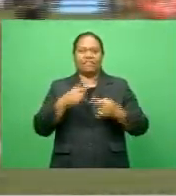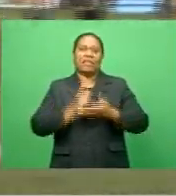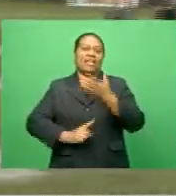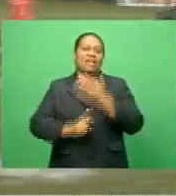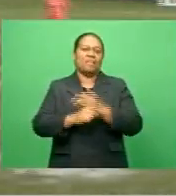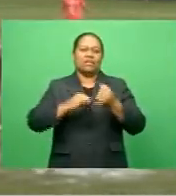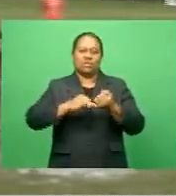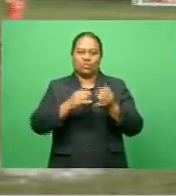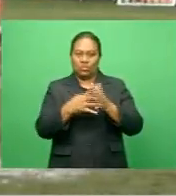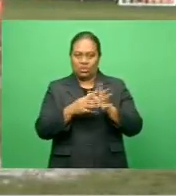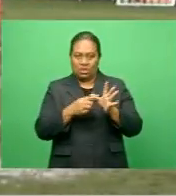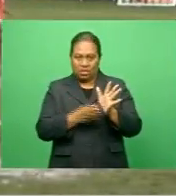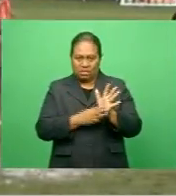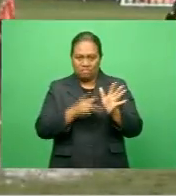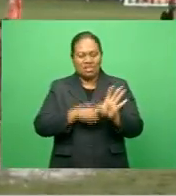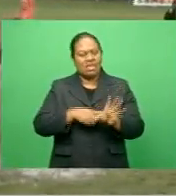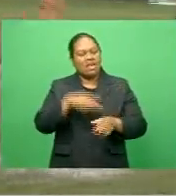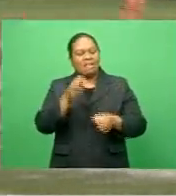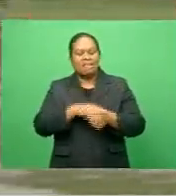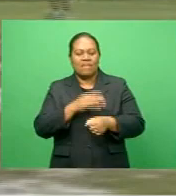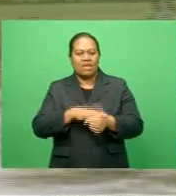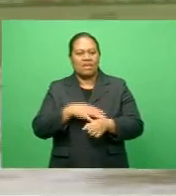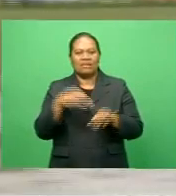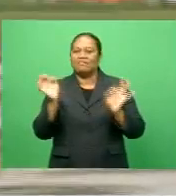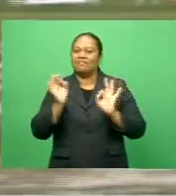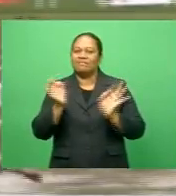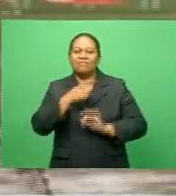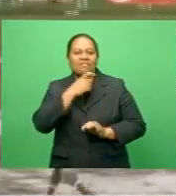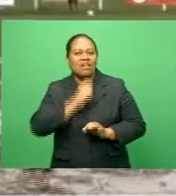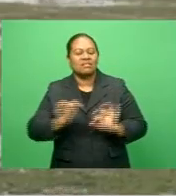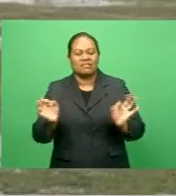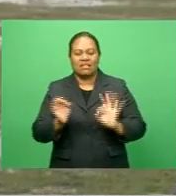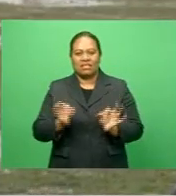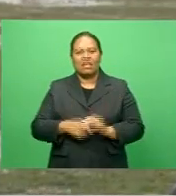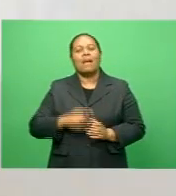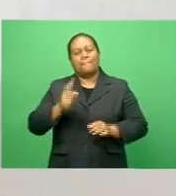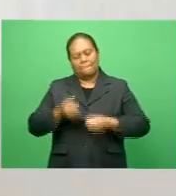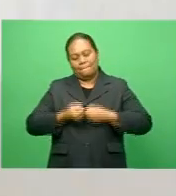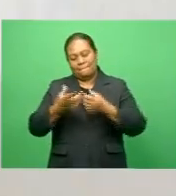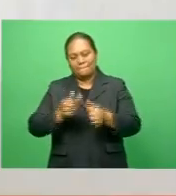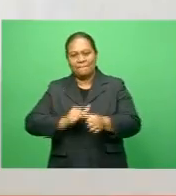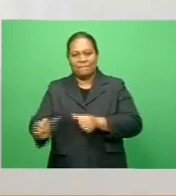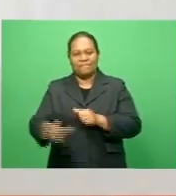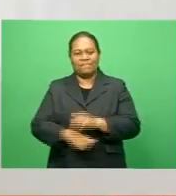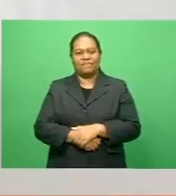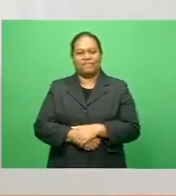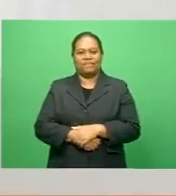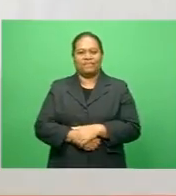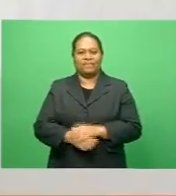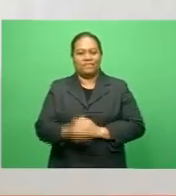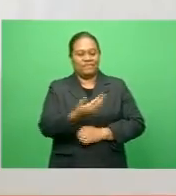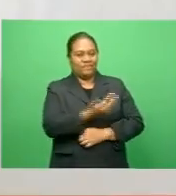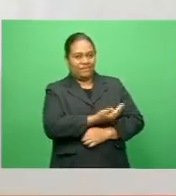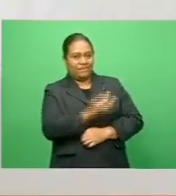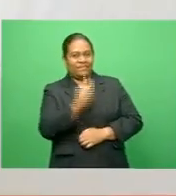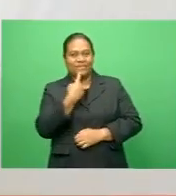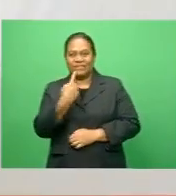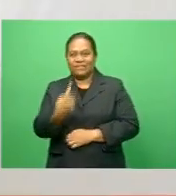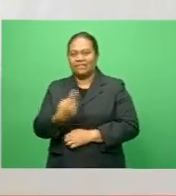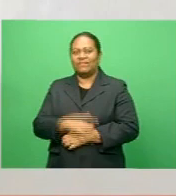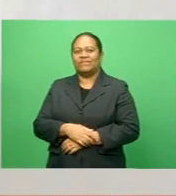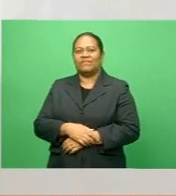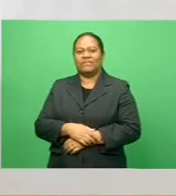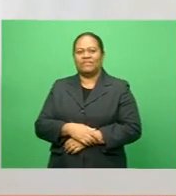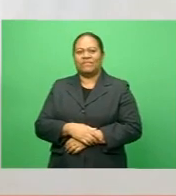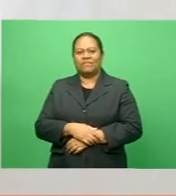Swami, while making no promises, says the team will give it their best. It is a lot of pressure, especially as